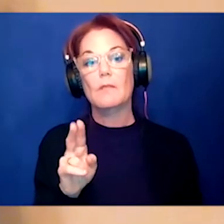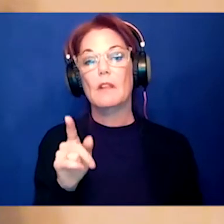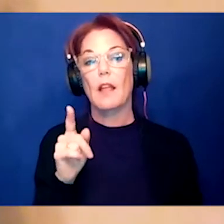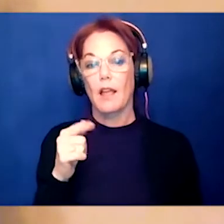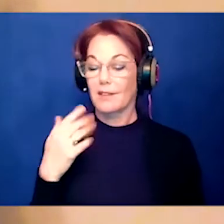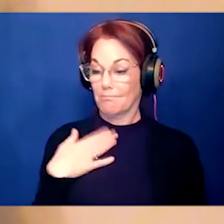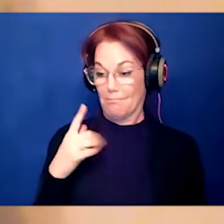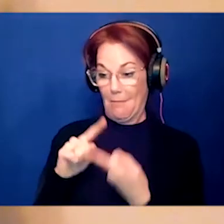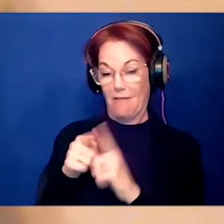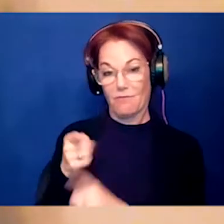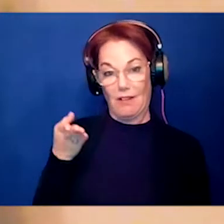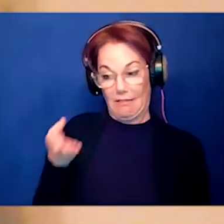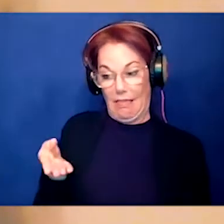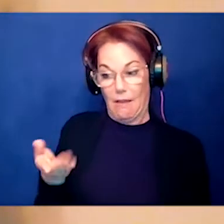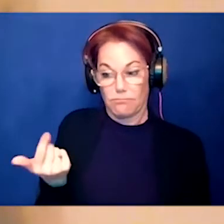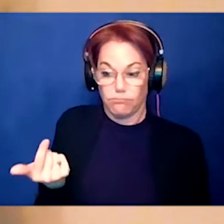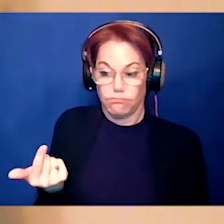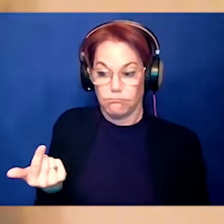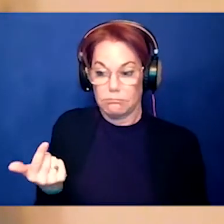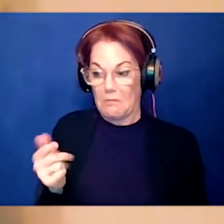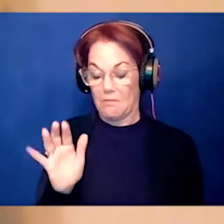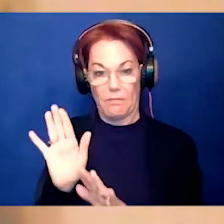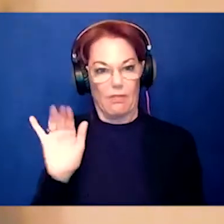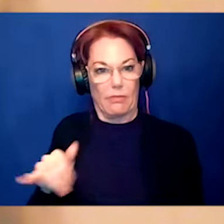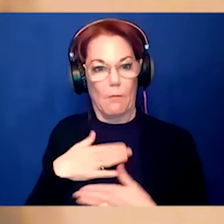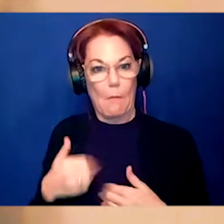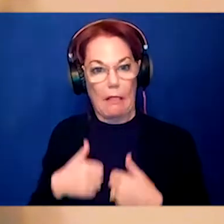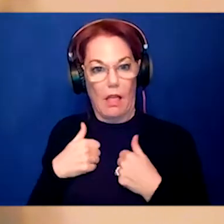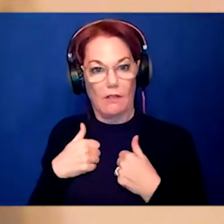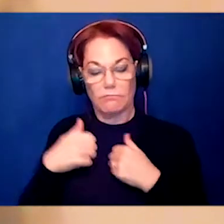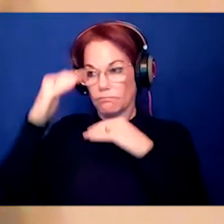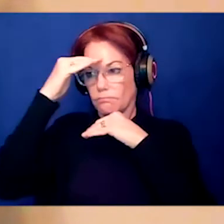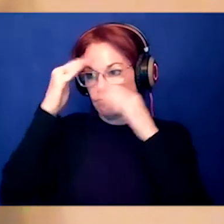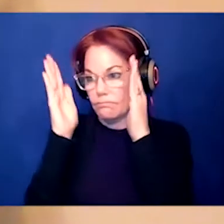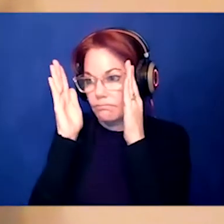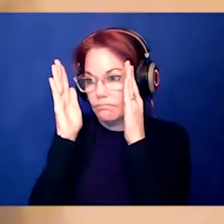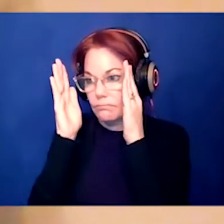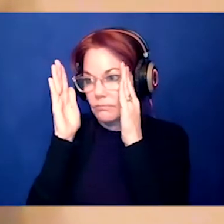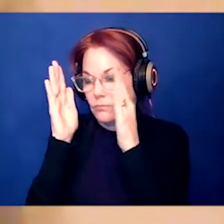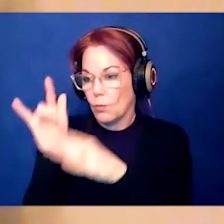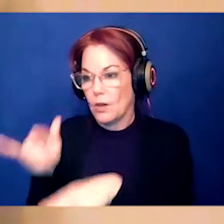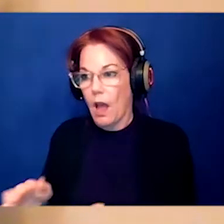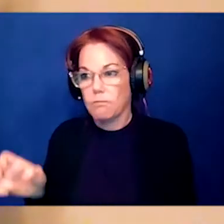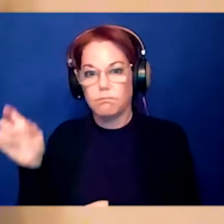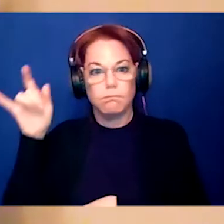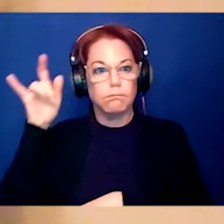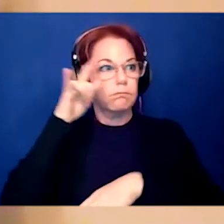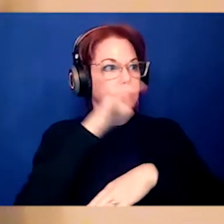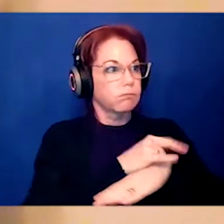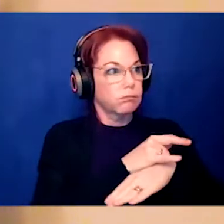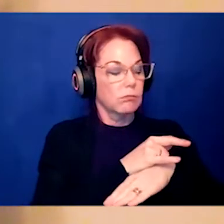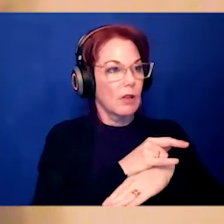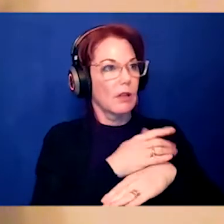I had no idea what the life was like outside of refugee camp. My world was changing dramatically, but inside of my